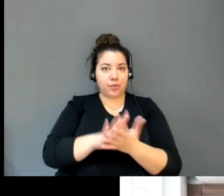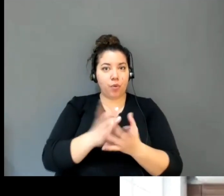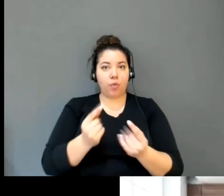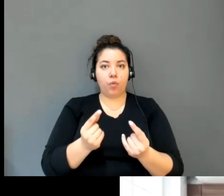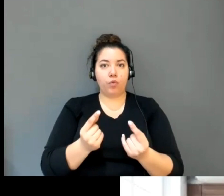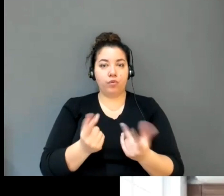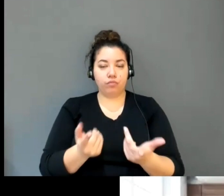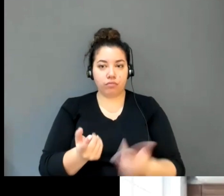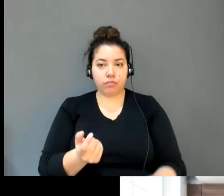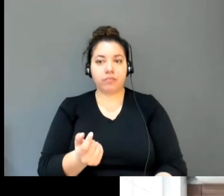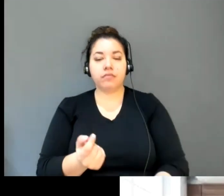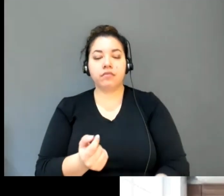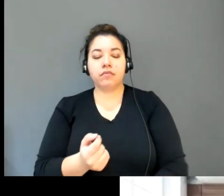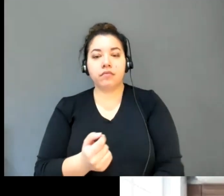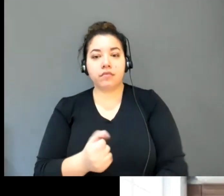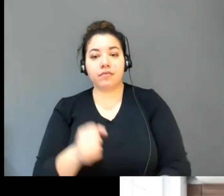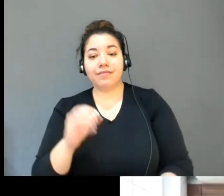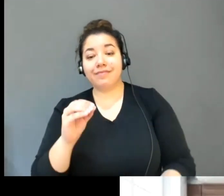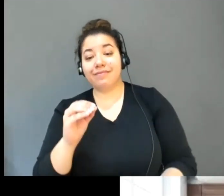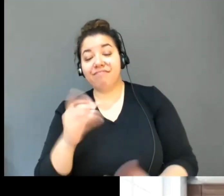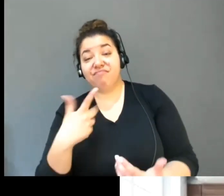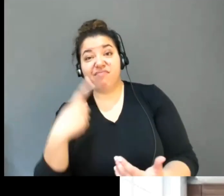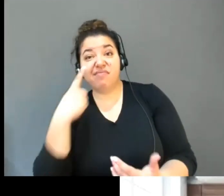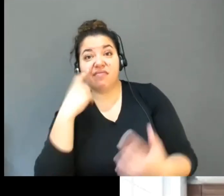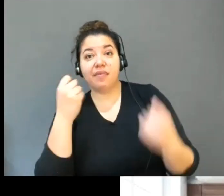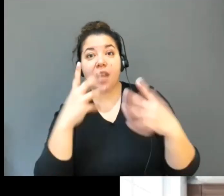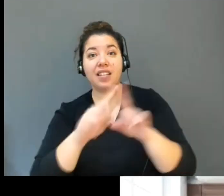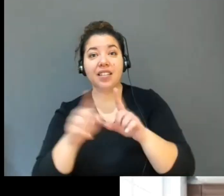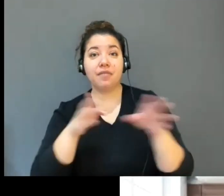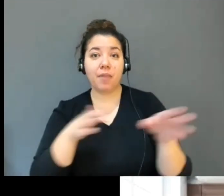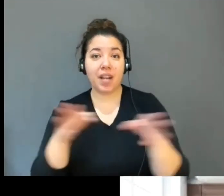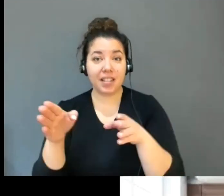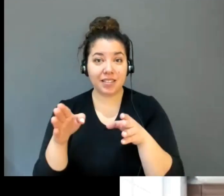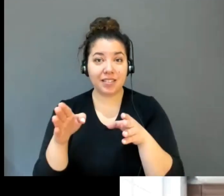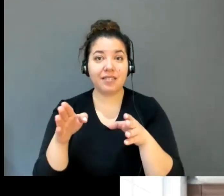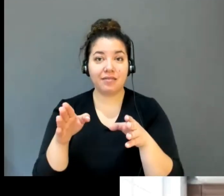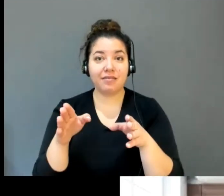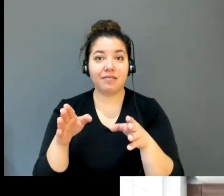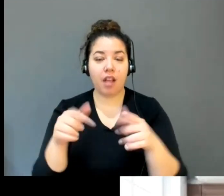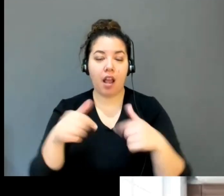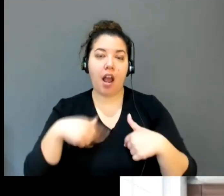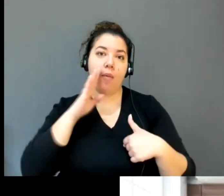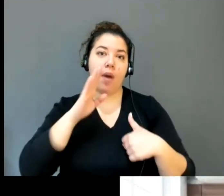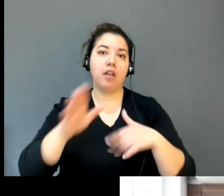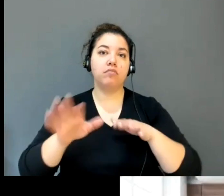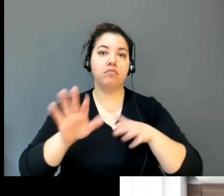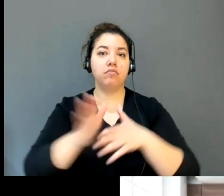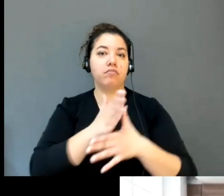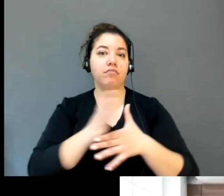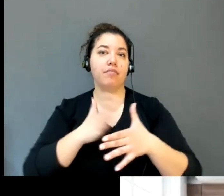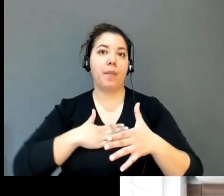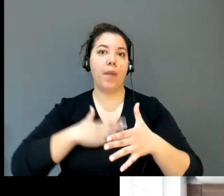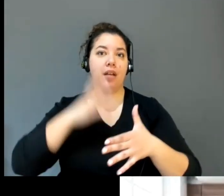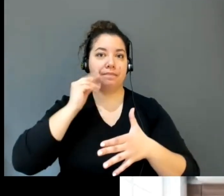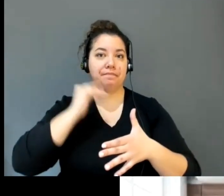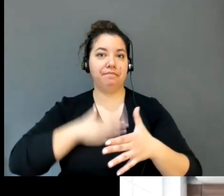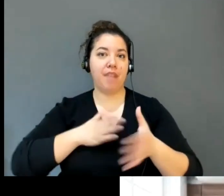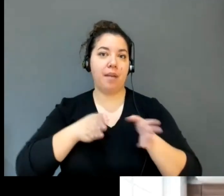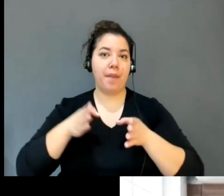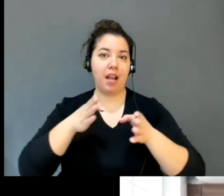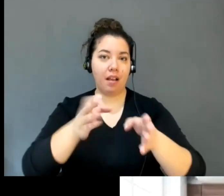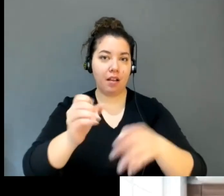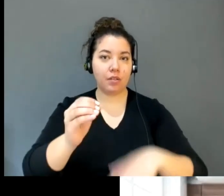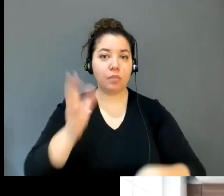So, I think that there's a lot of different ways. I'll share with everyone here my path. Please. When I was